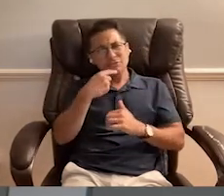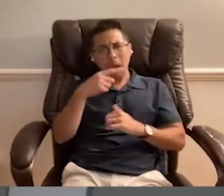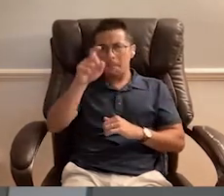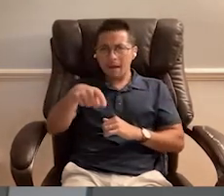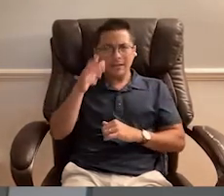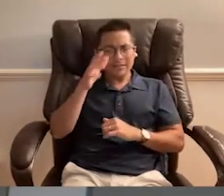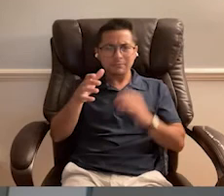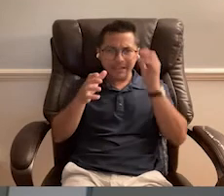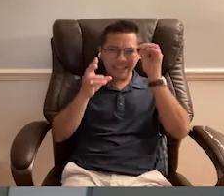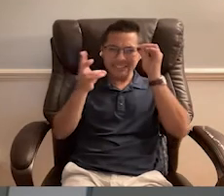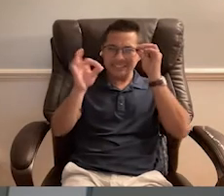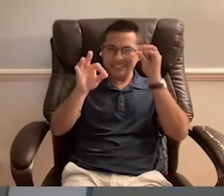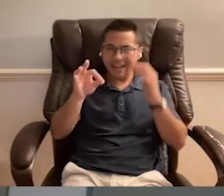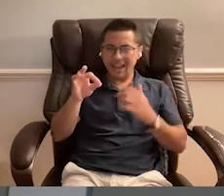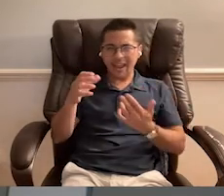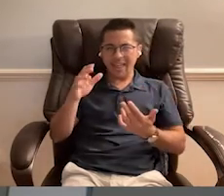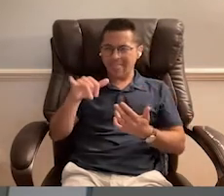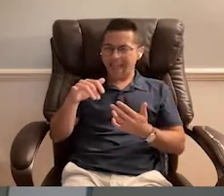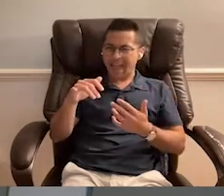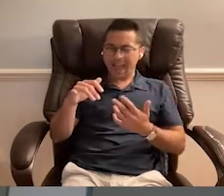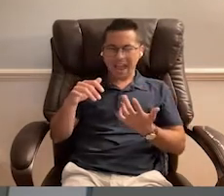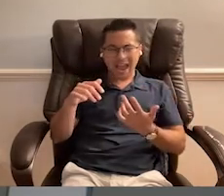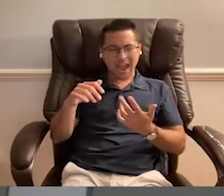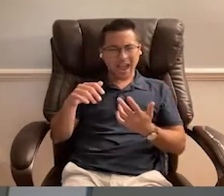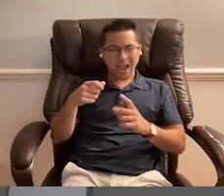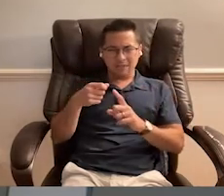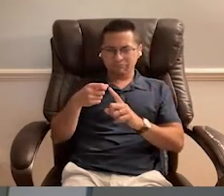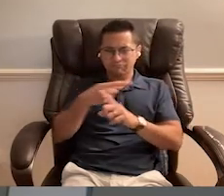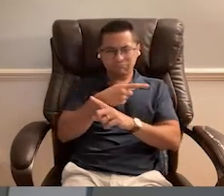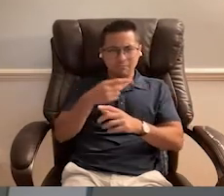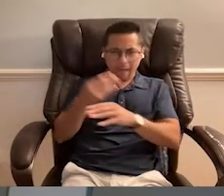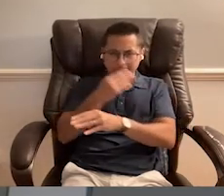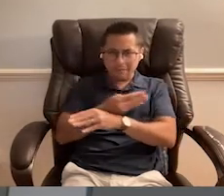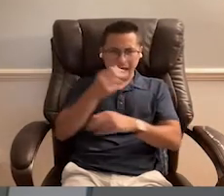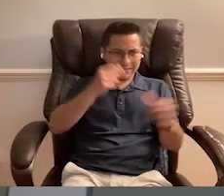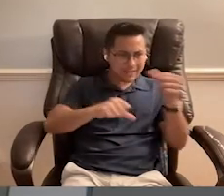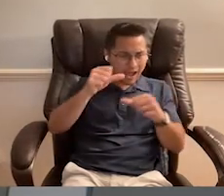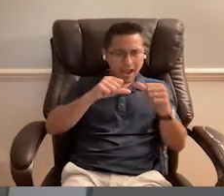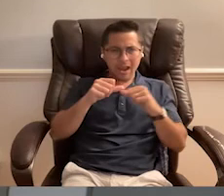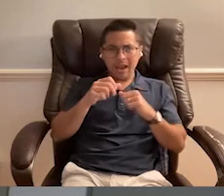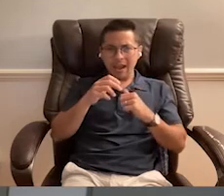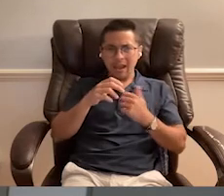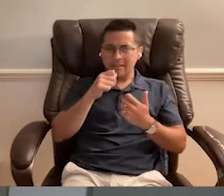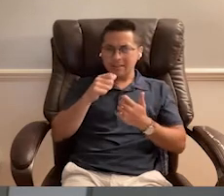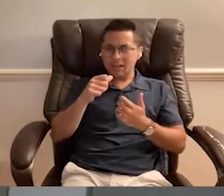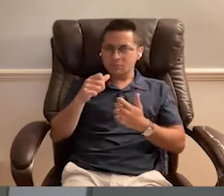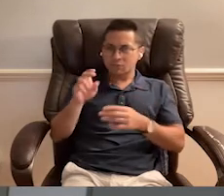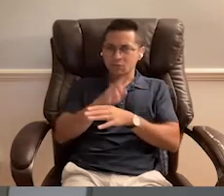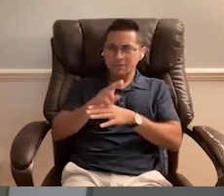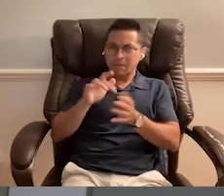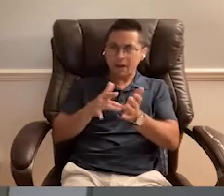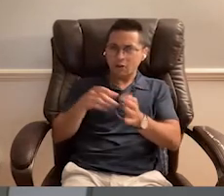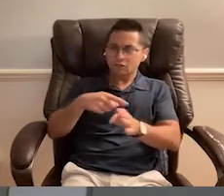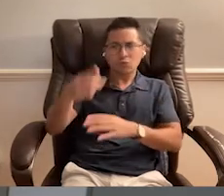actual score. How is it that you say it must be a cutoff at 69? It kind of defies mathematics, science,